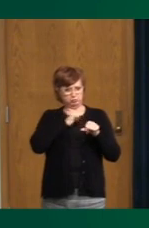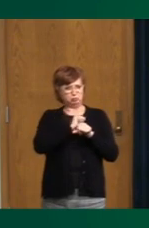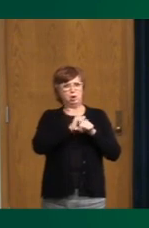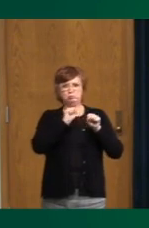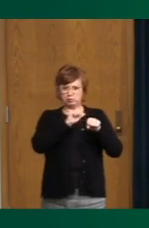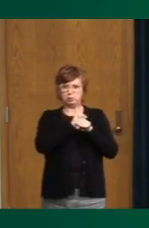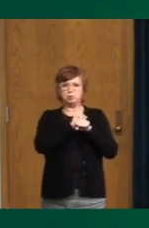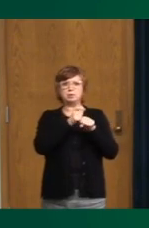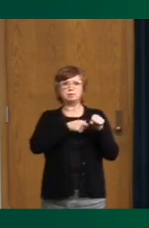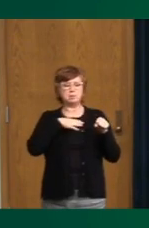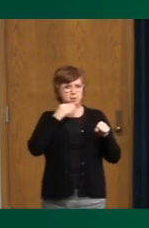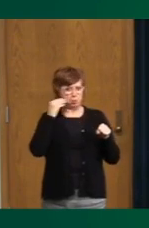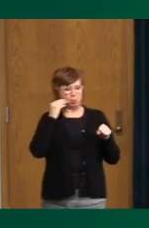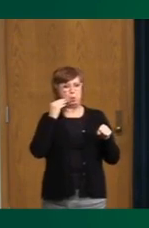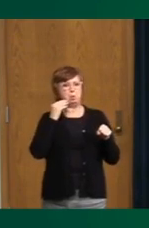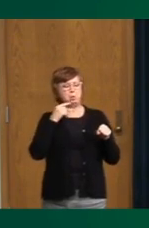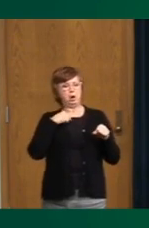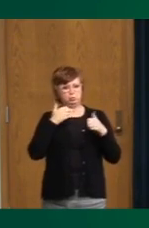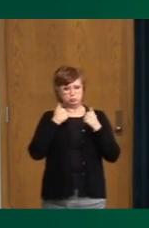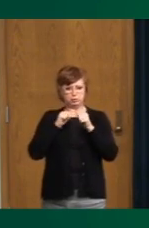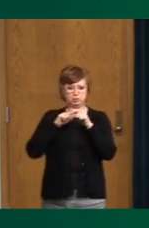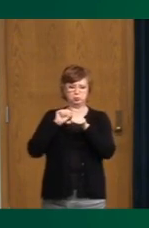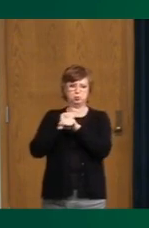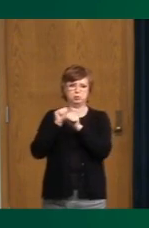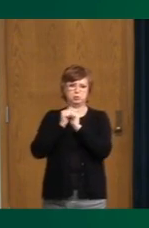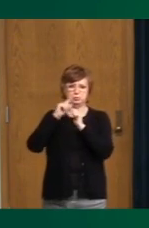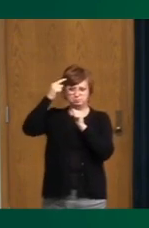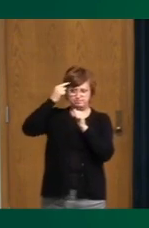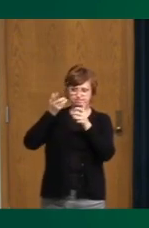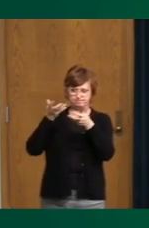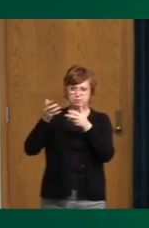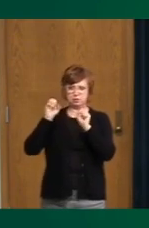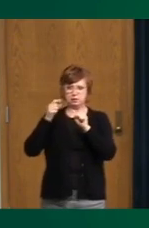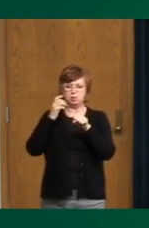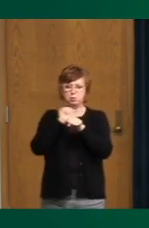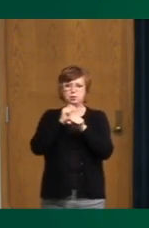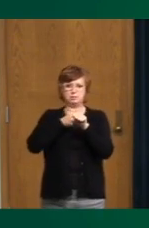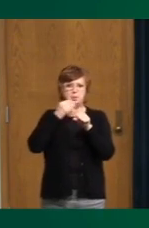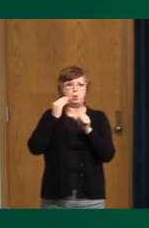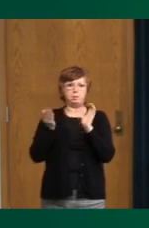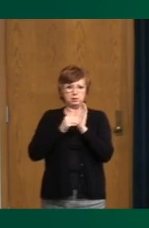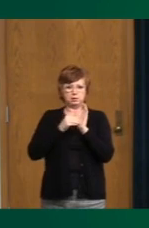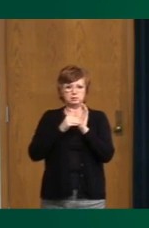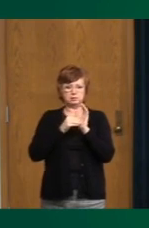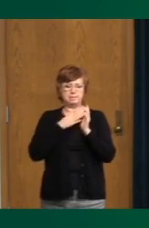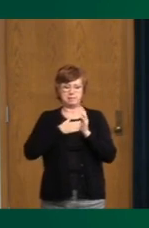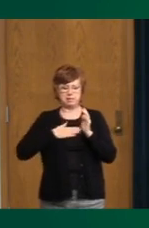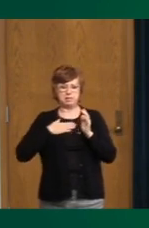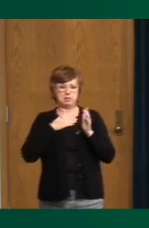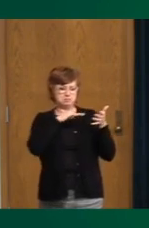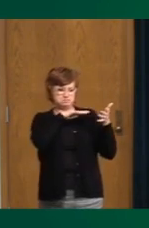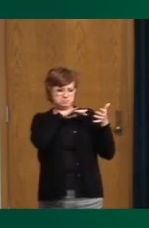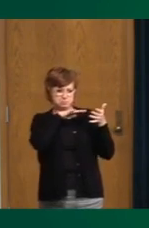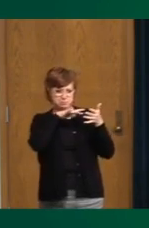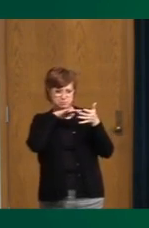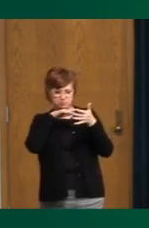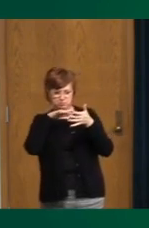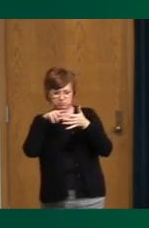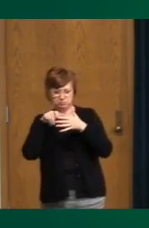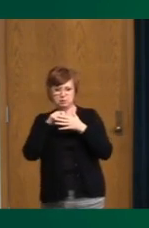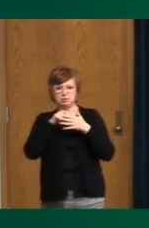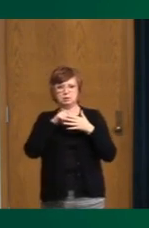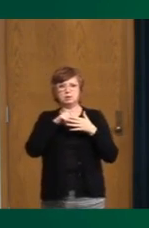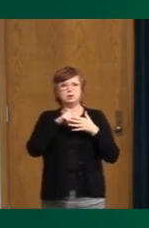that this is not possible for everyone, but we are asking employers and employees to look at which positions would be able to work from